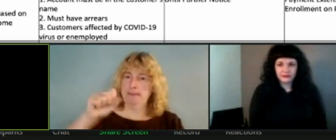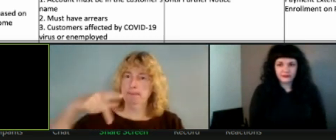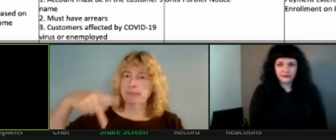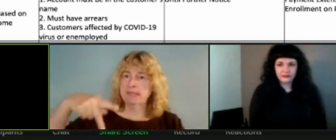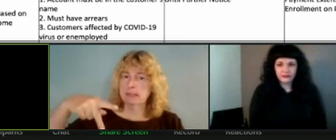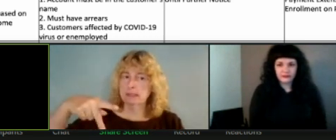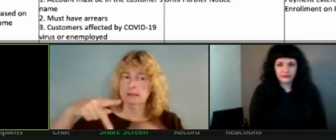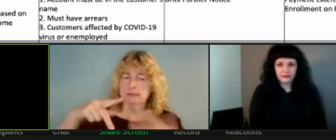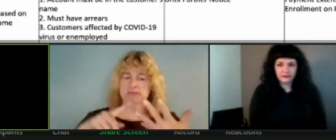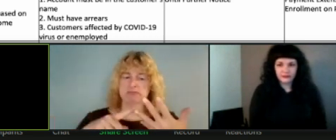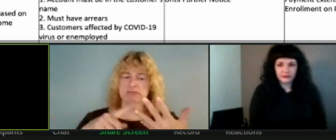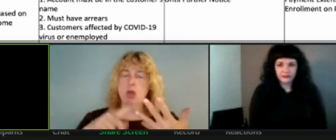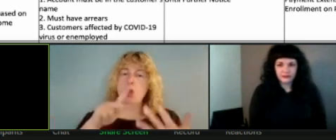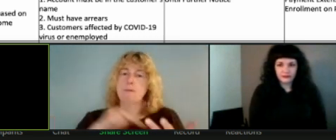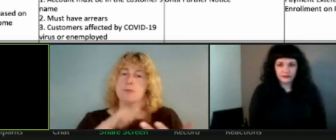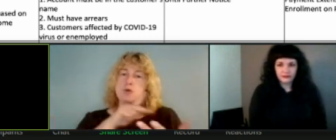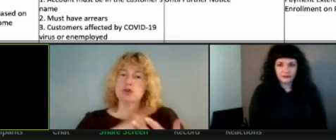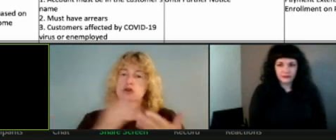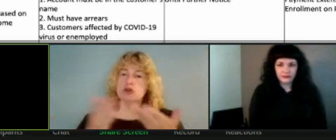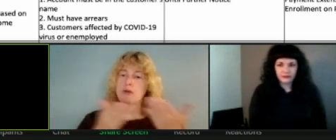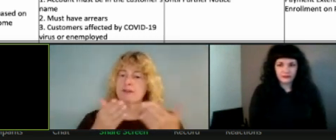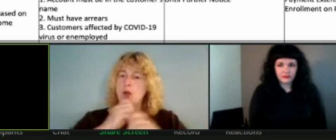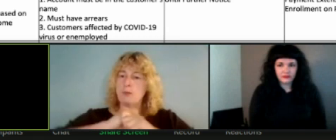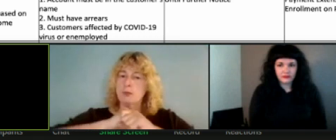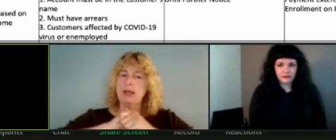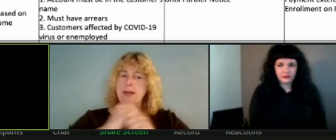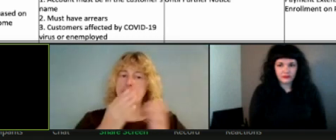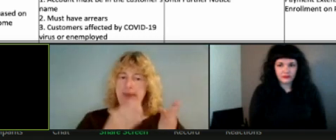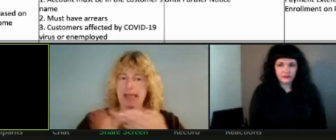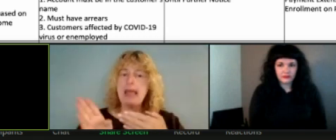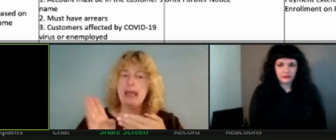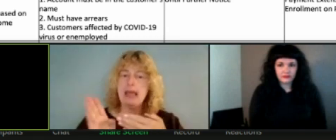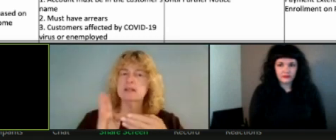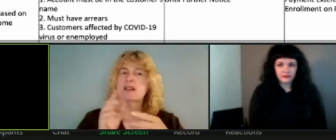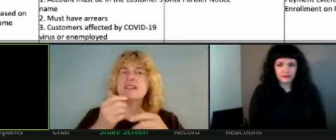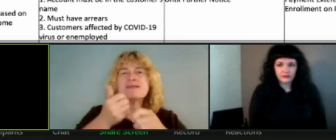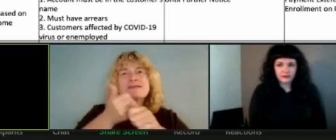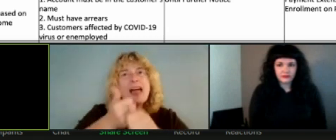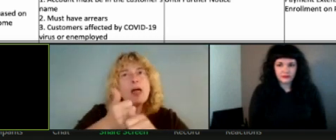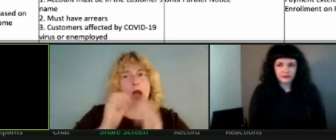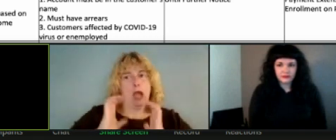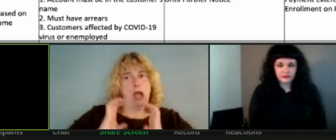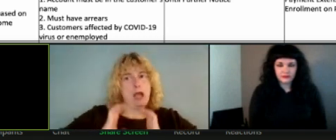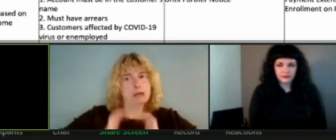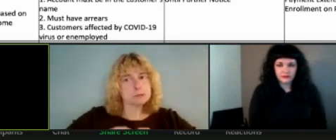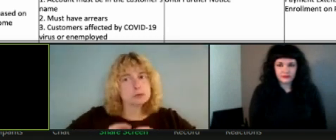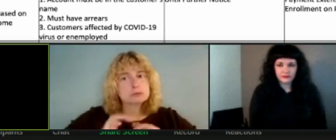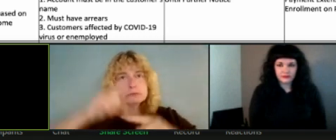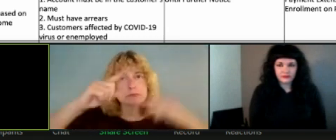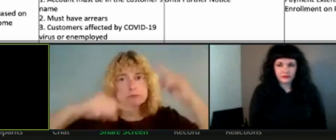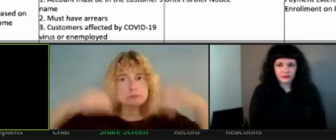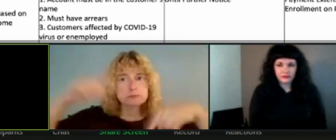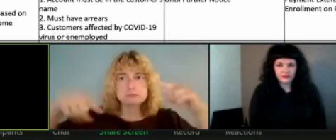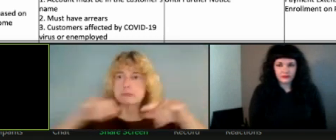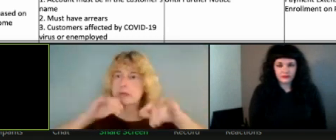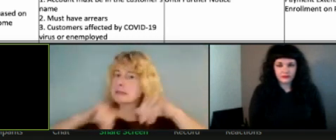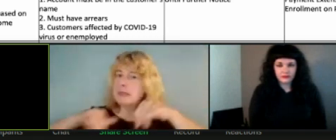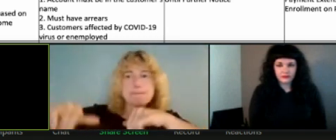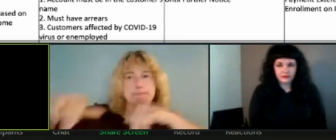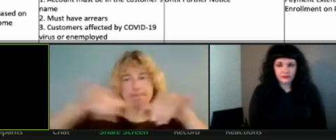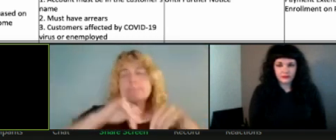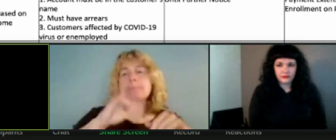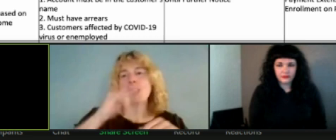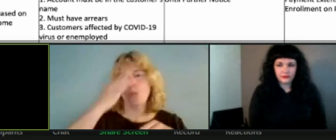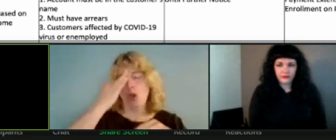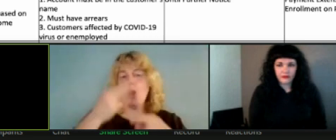hit on that in a few more, but I just want you to know it varies by the customer. That's why it's called personal, and the income varies. So